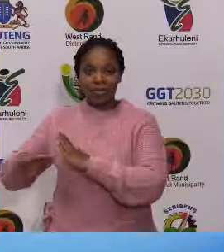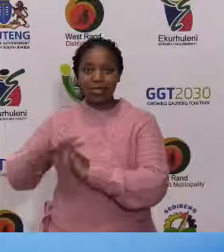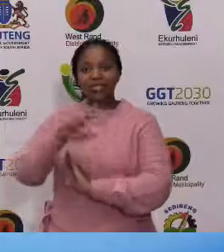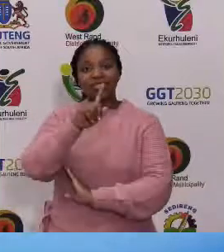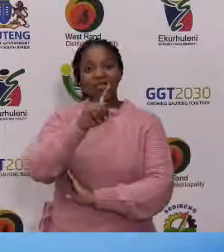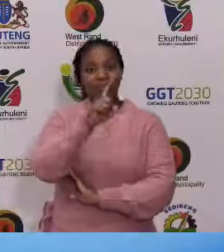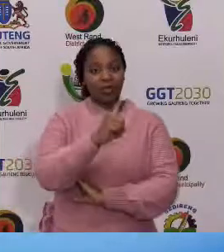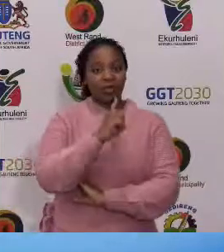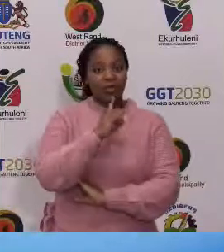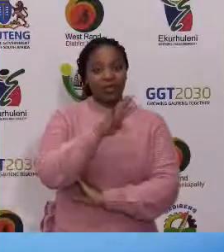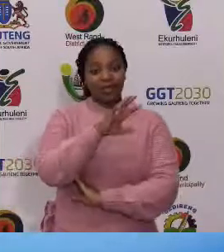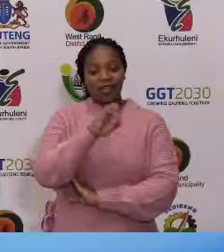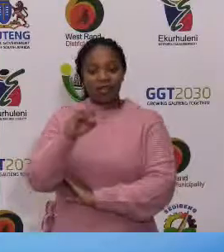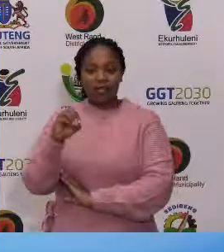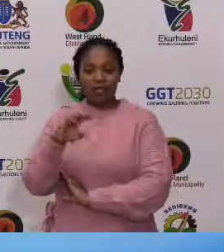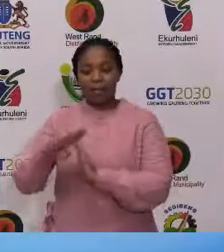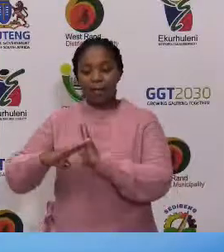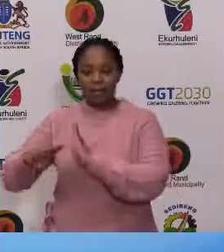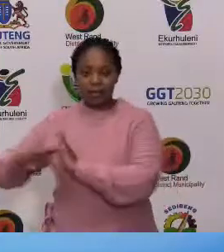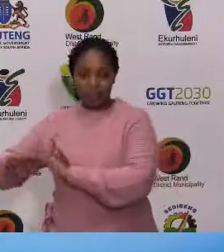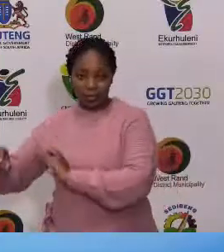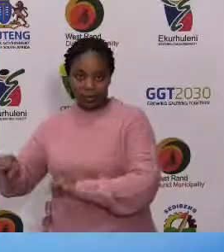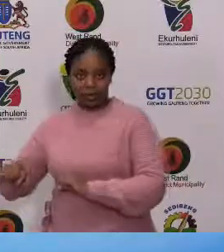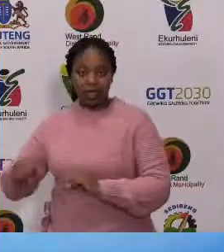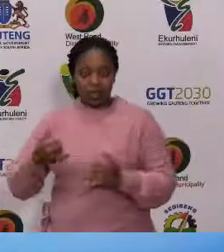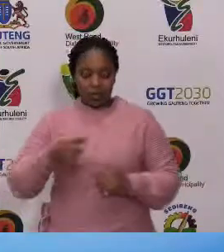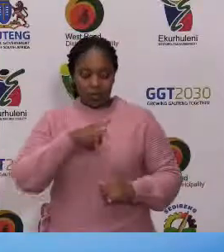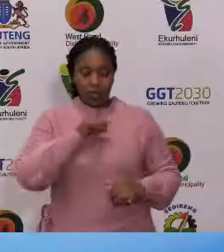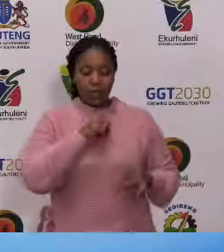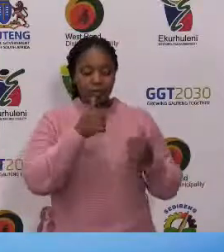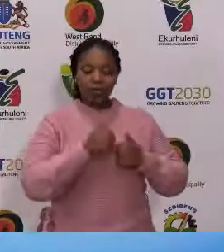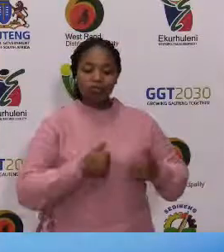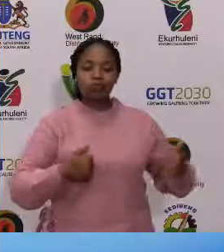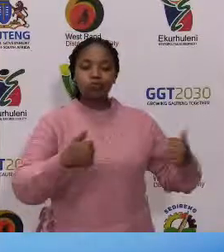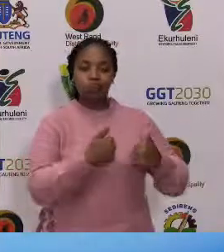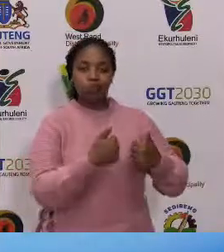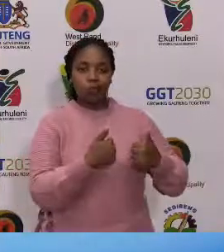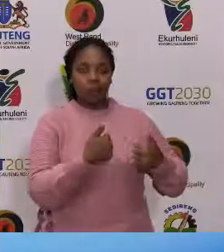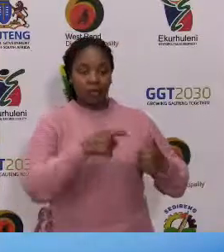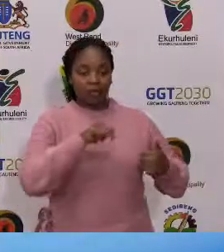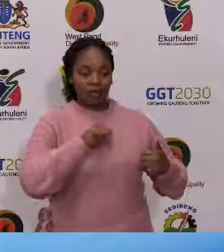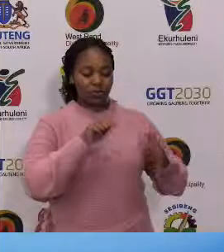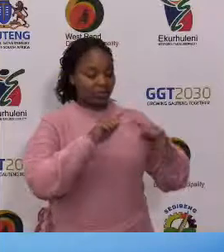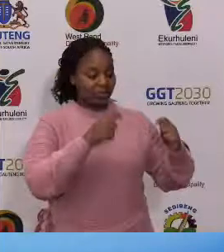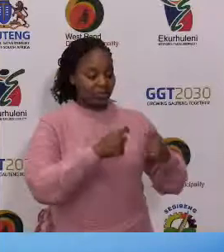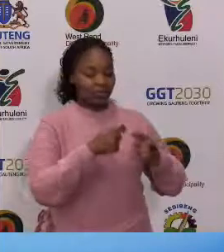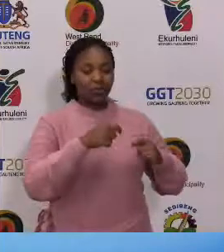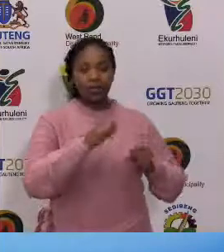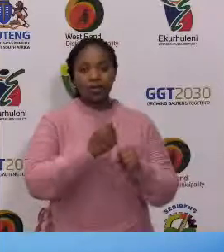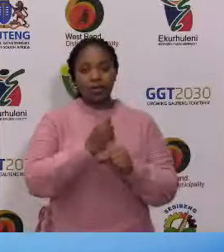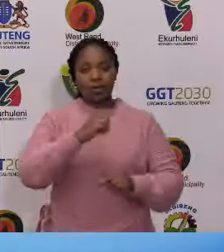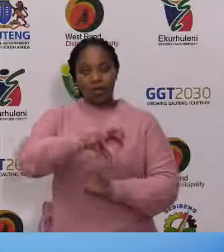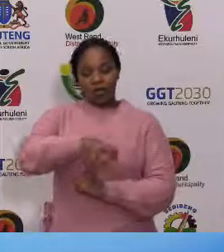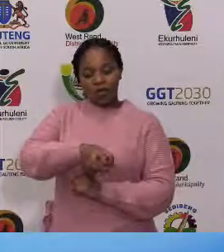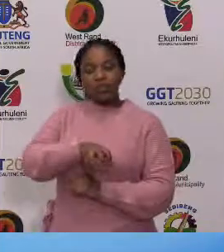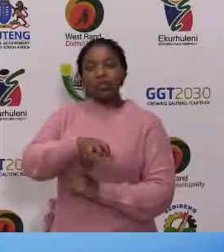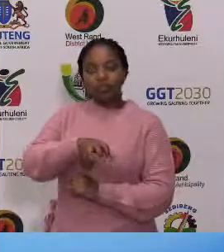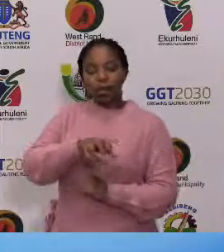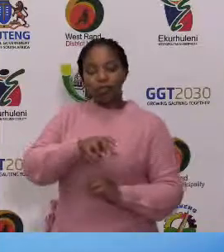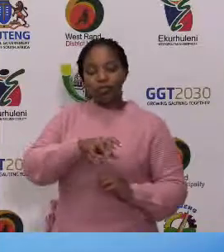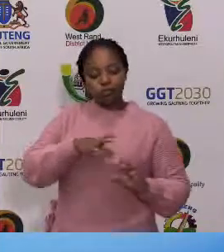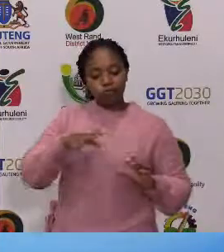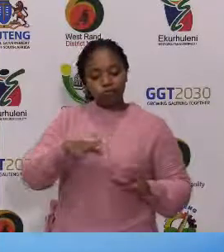beds. We therefore had to sit as a provincial team represented with